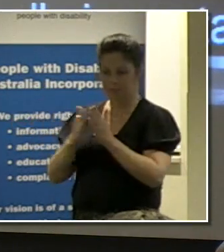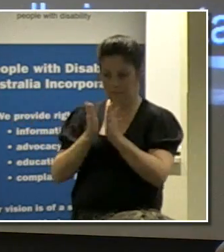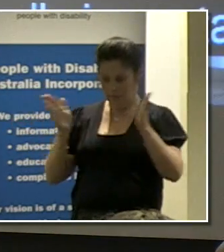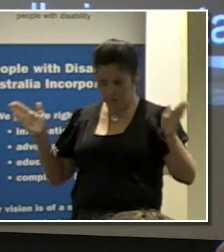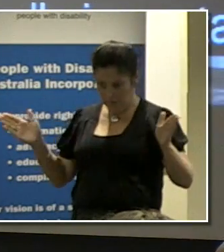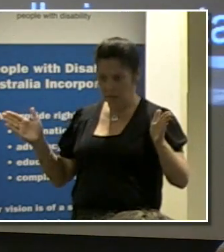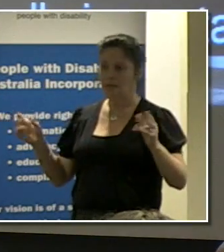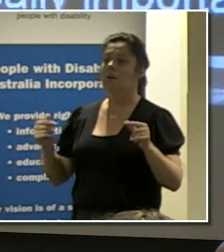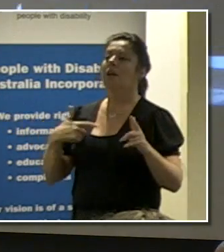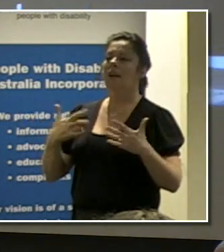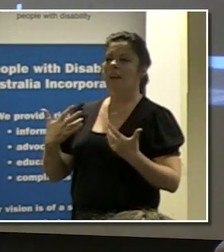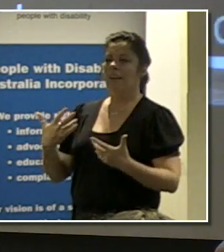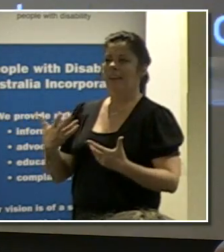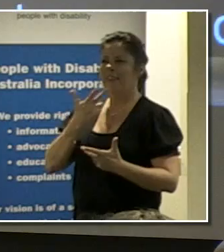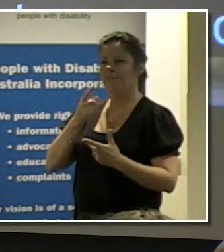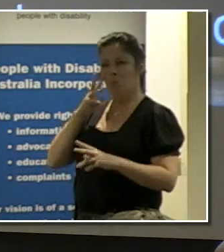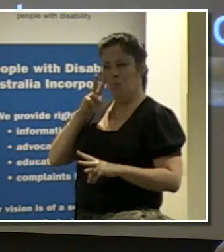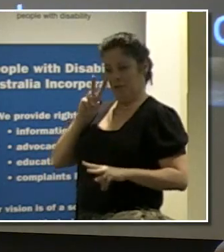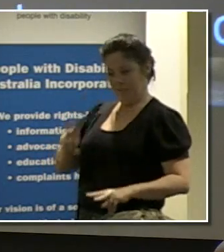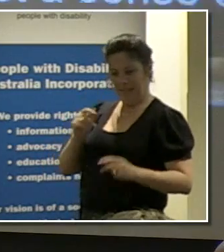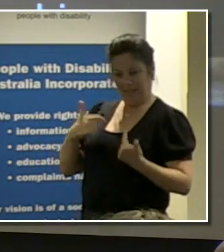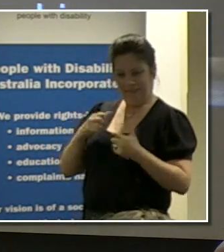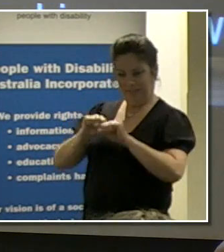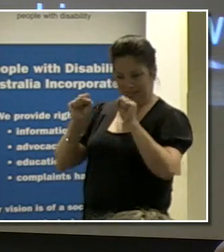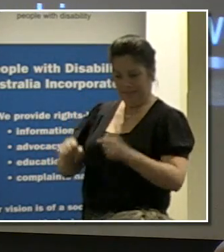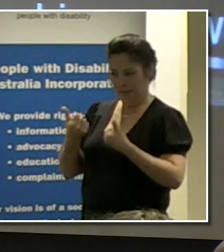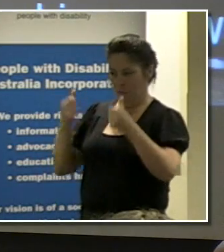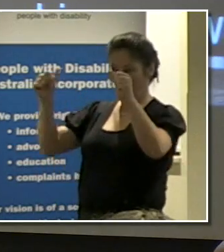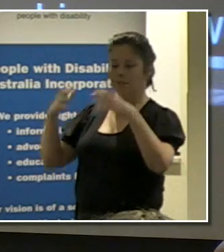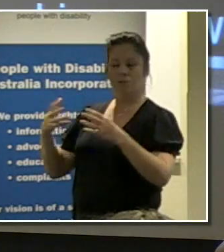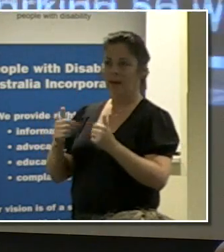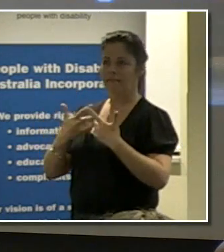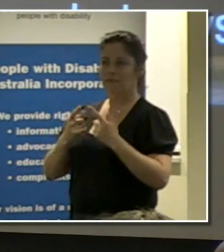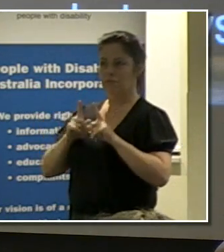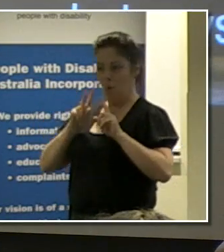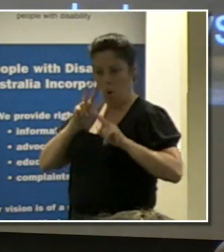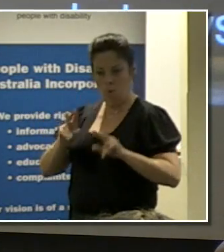working, you need to look at the whole system operating.